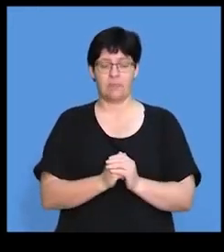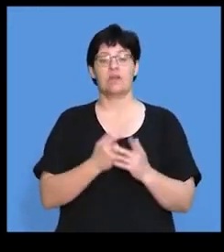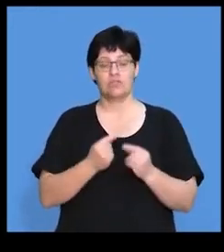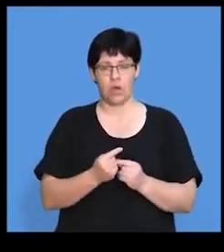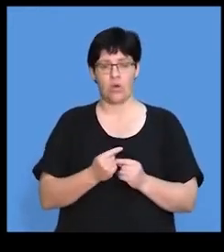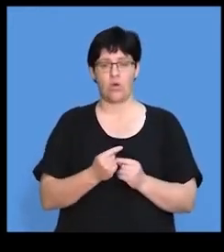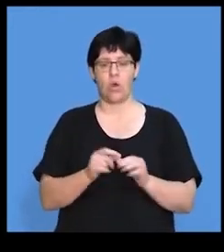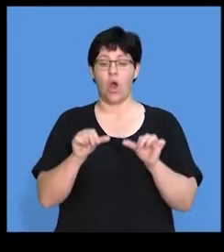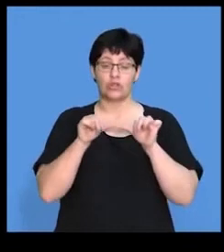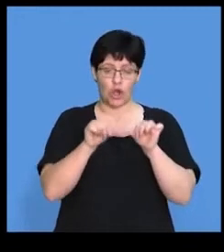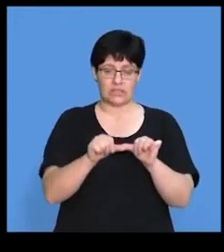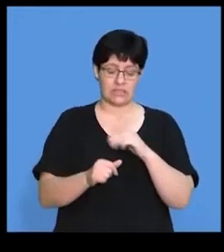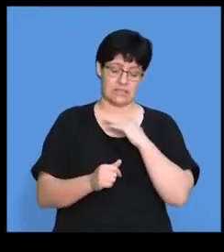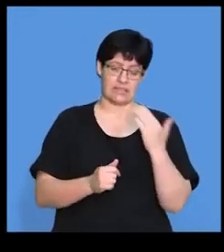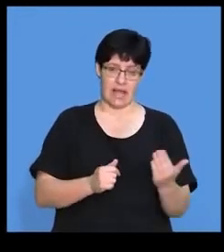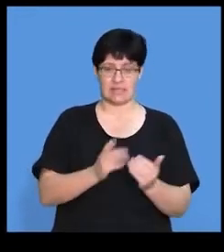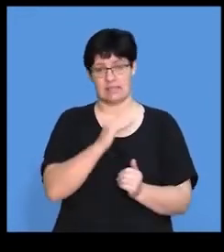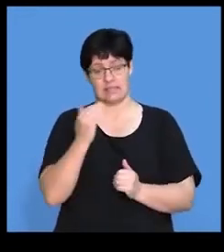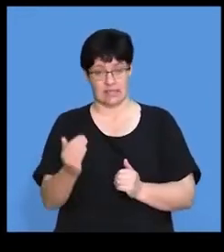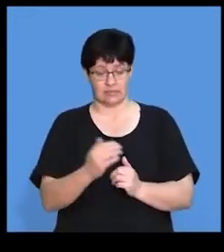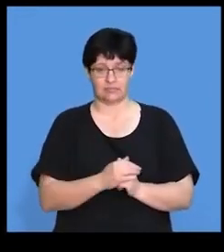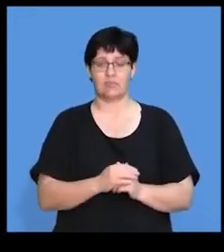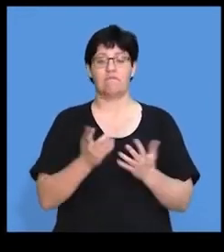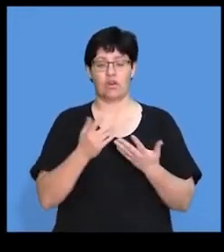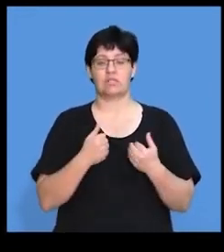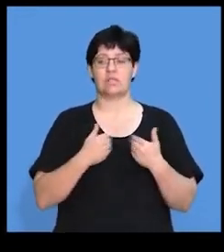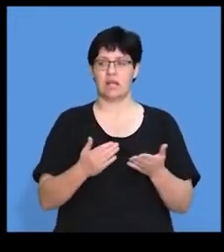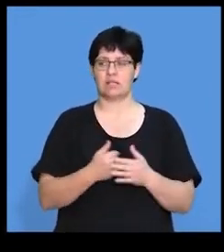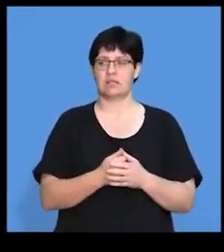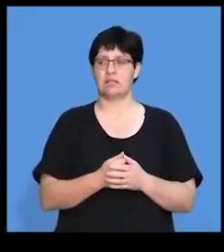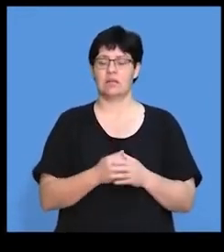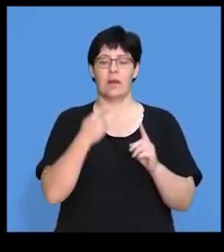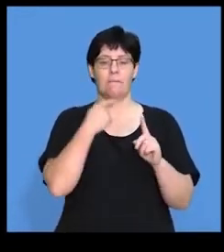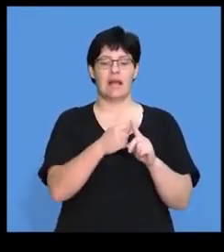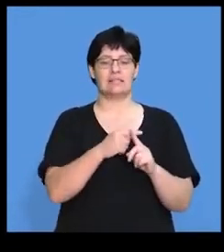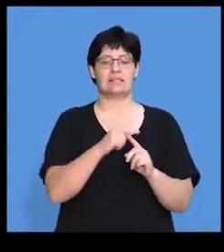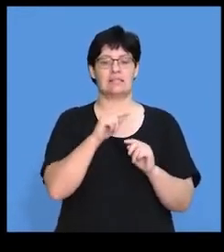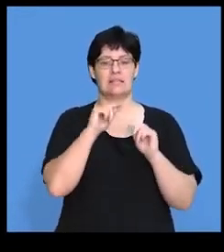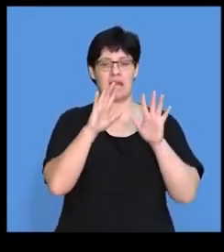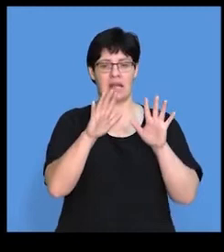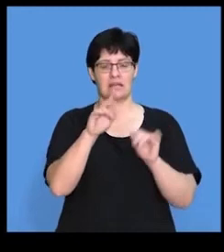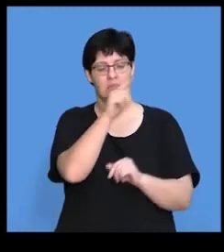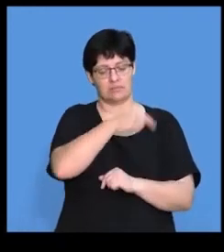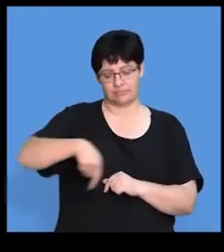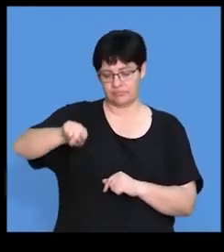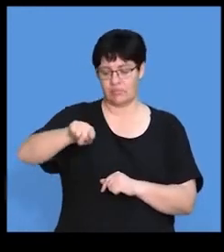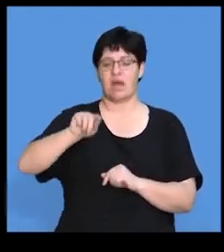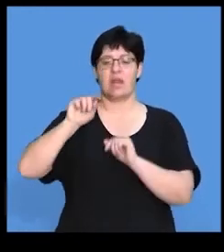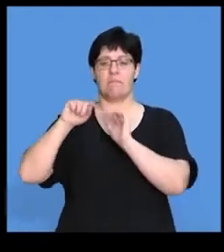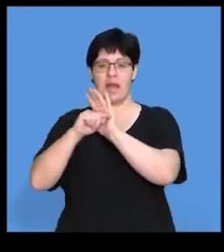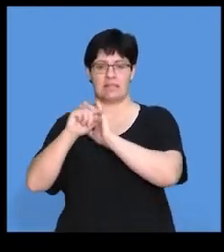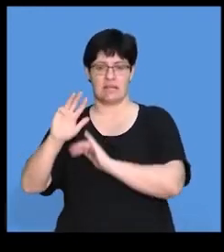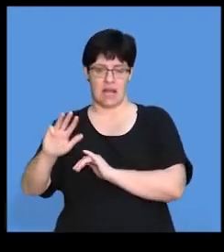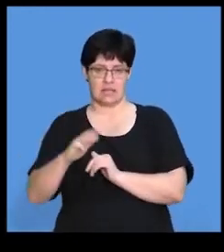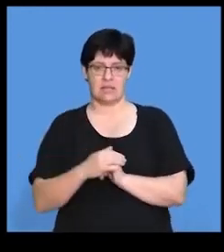the other side. First, I'm going to start by taking this plus 9 to the other side, which becomes minus 9. And then, of course, I'm